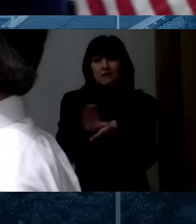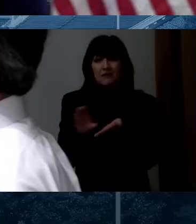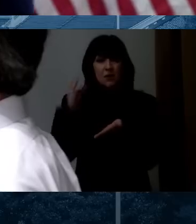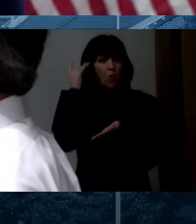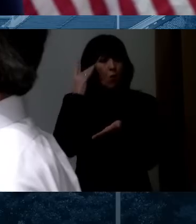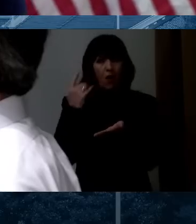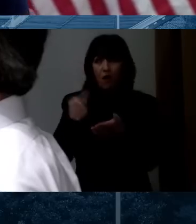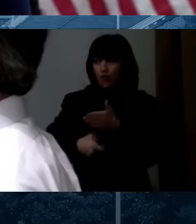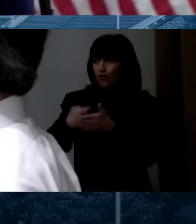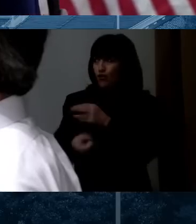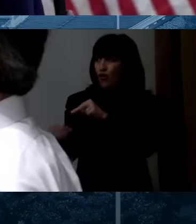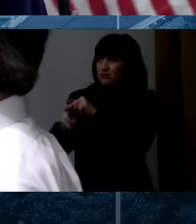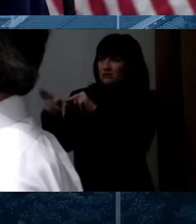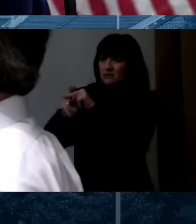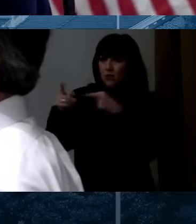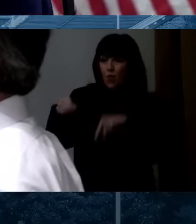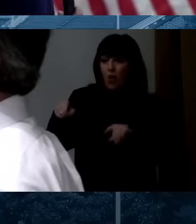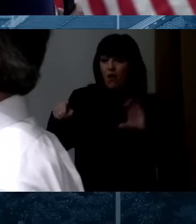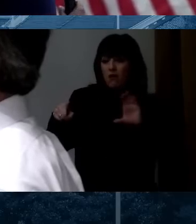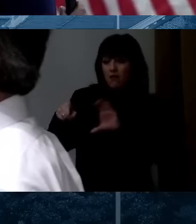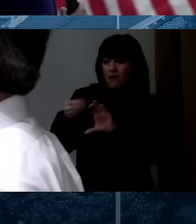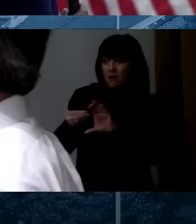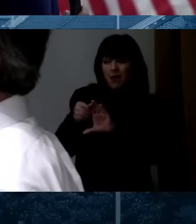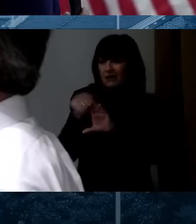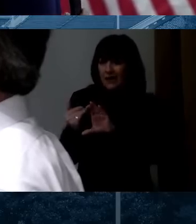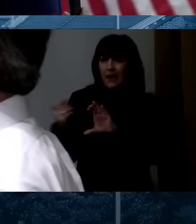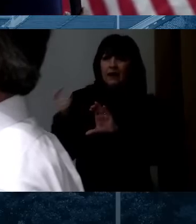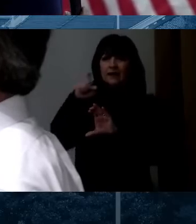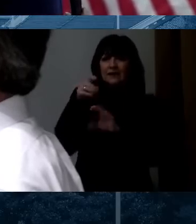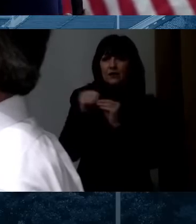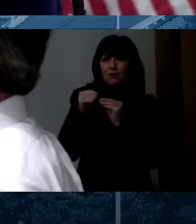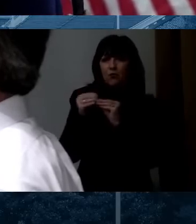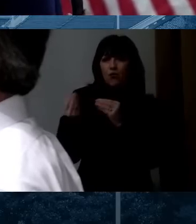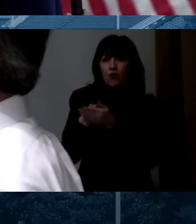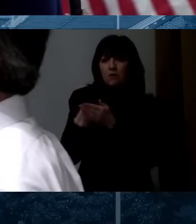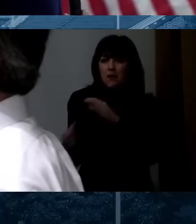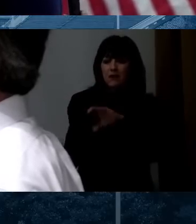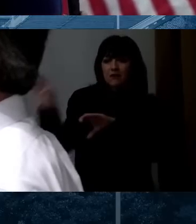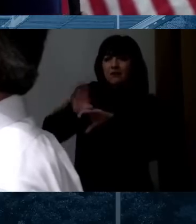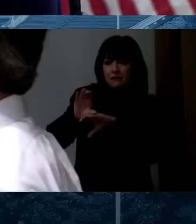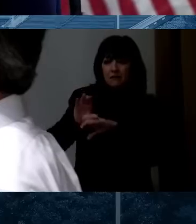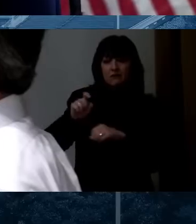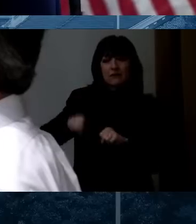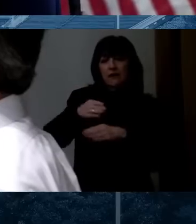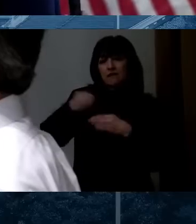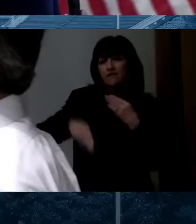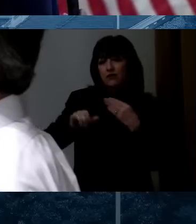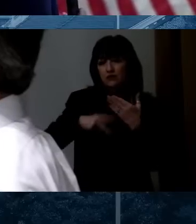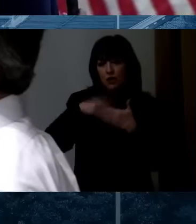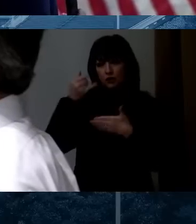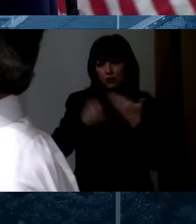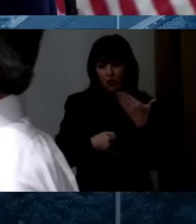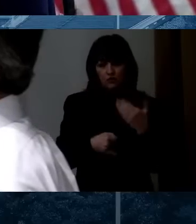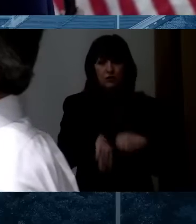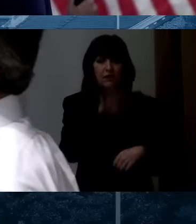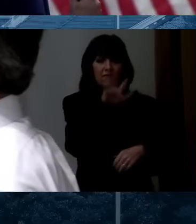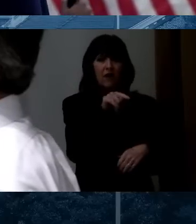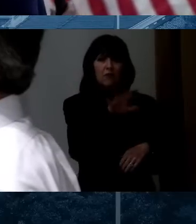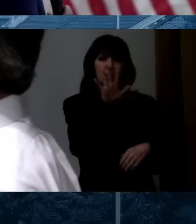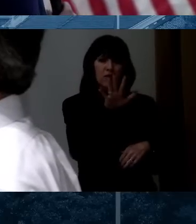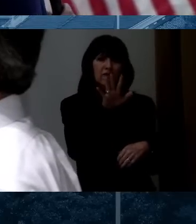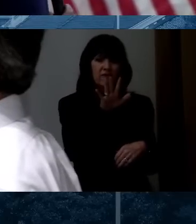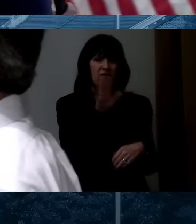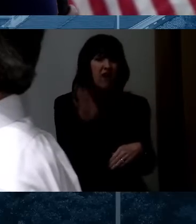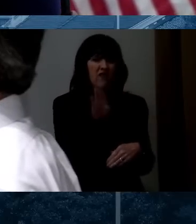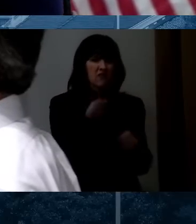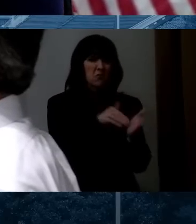about $33 million. Next slide. So just going through the numbers that the governor went through earlier, we got a $5.5 billion, just